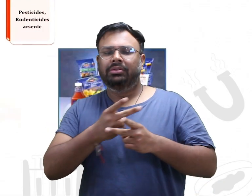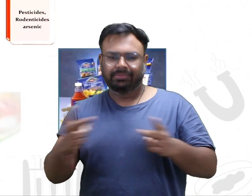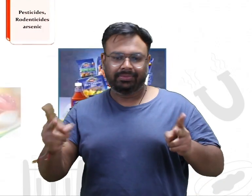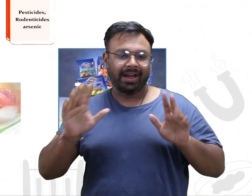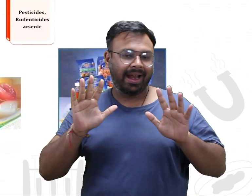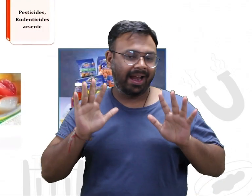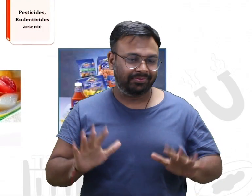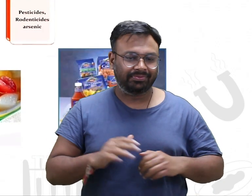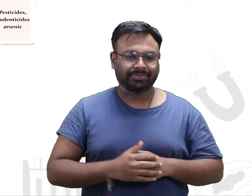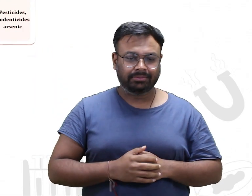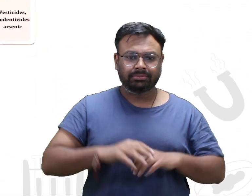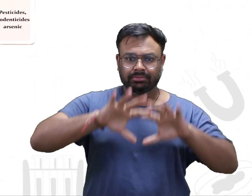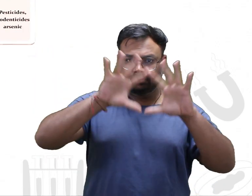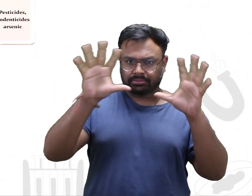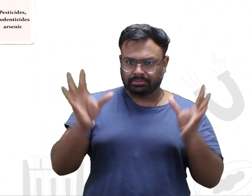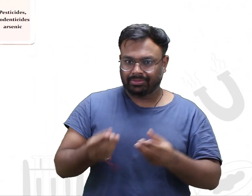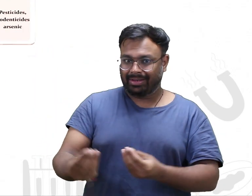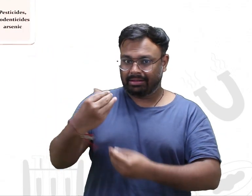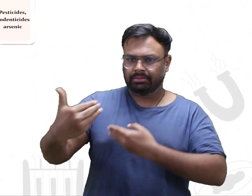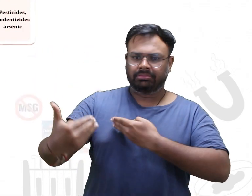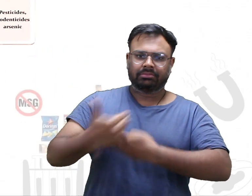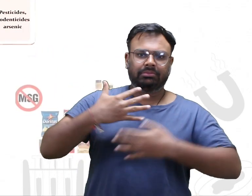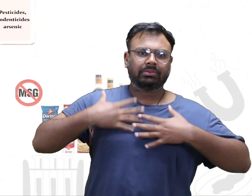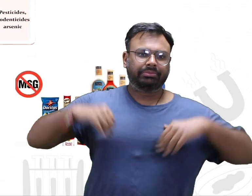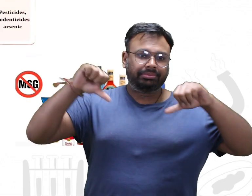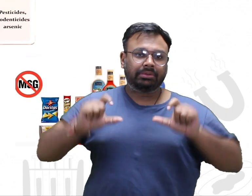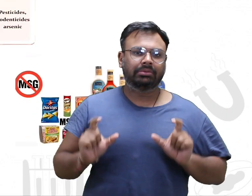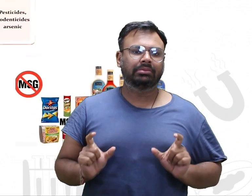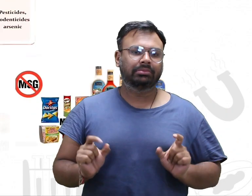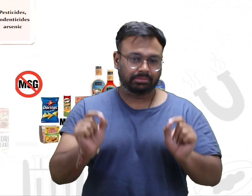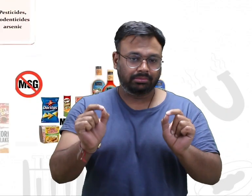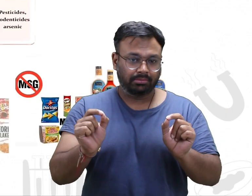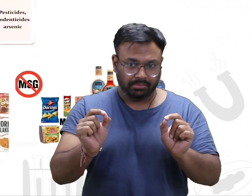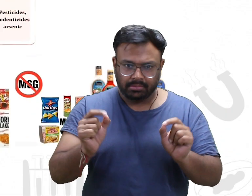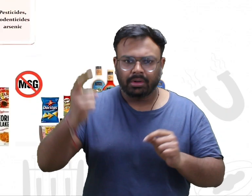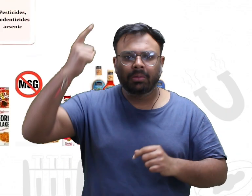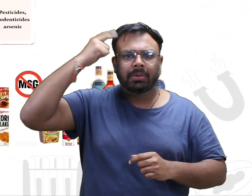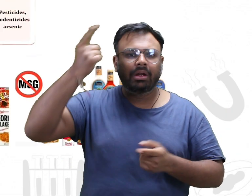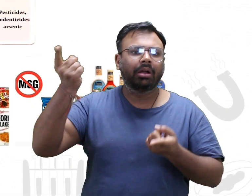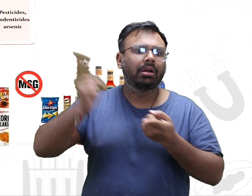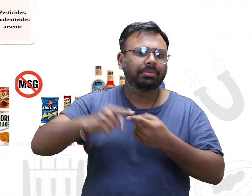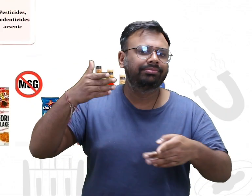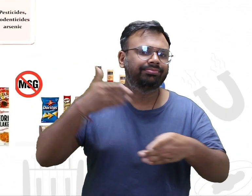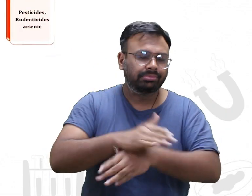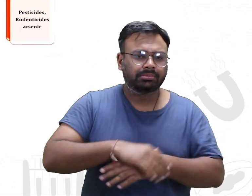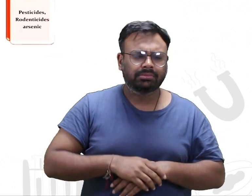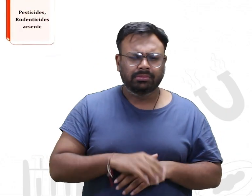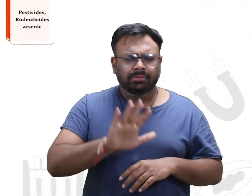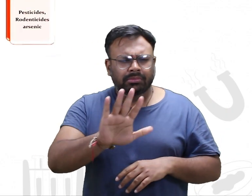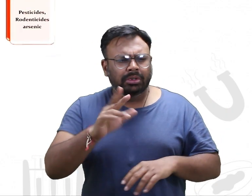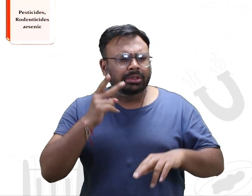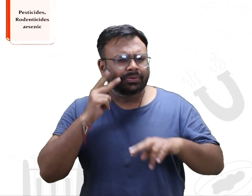agents that can cause serious health hazards, including cancer, neurological disorders, reproductive